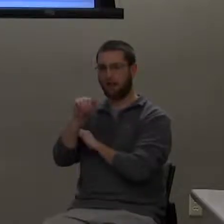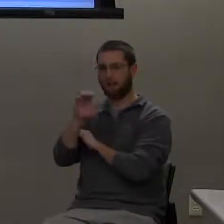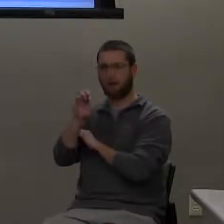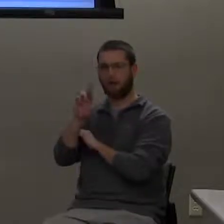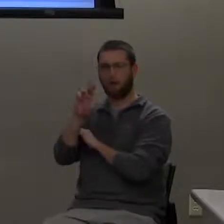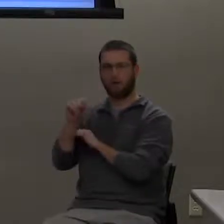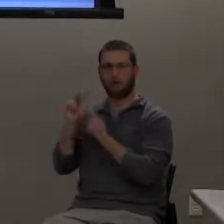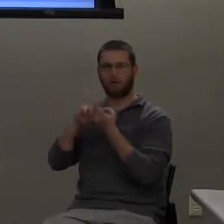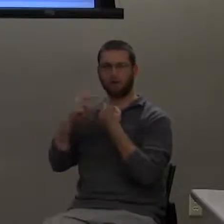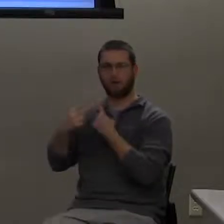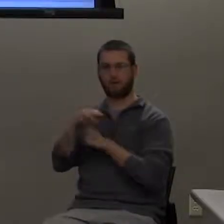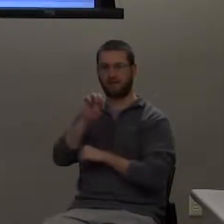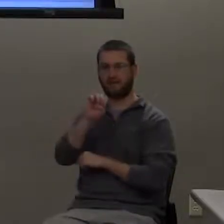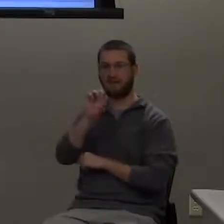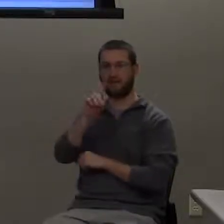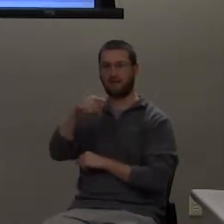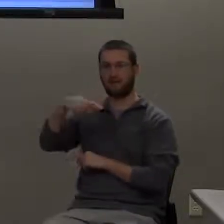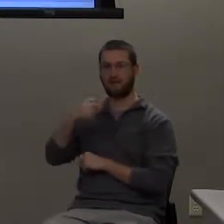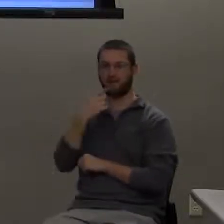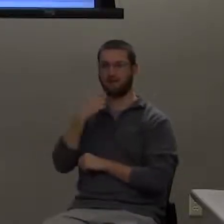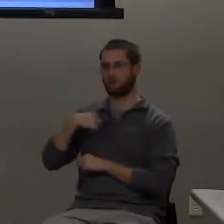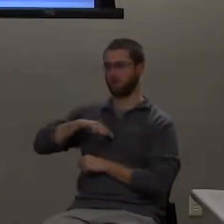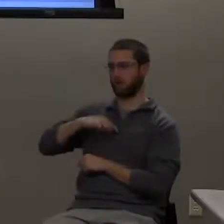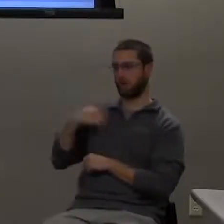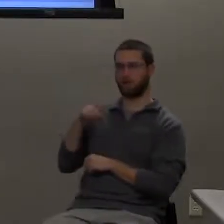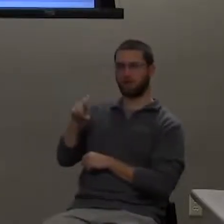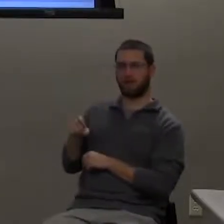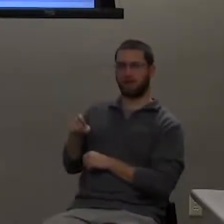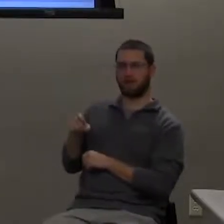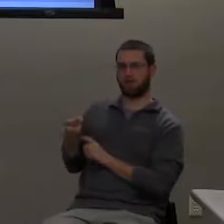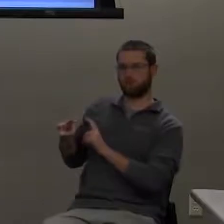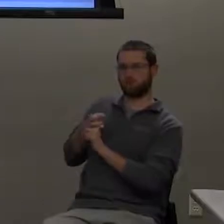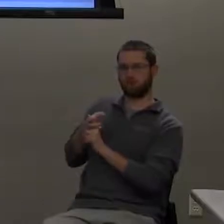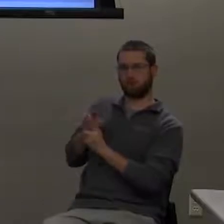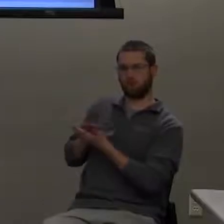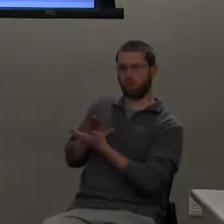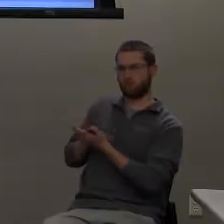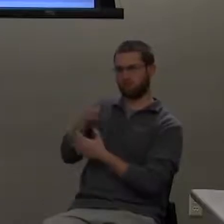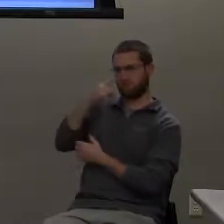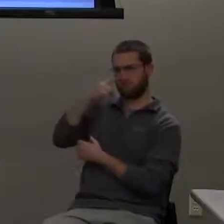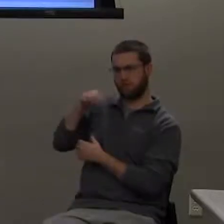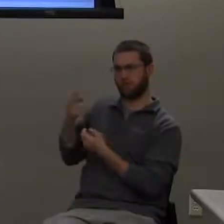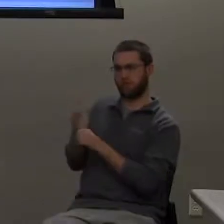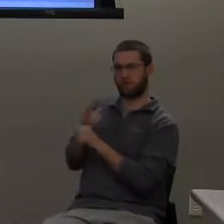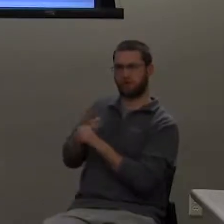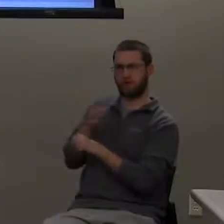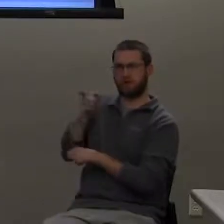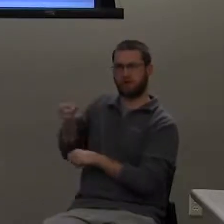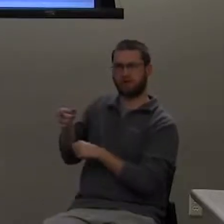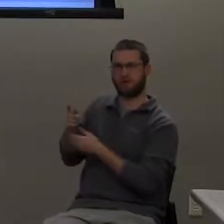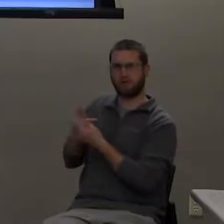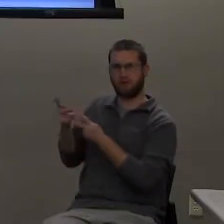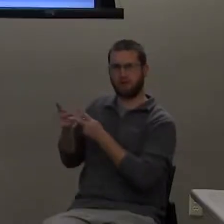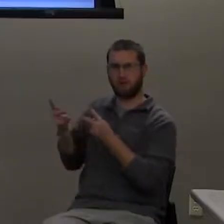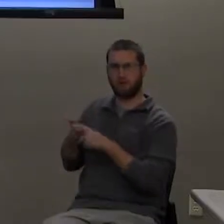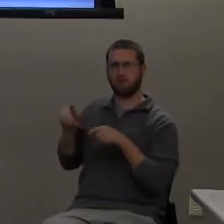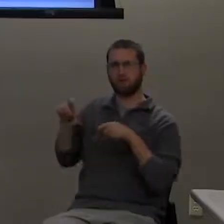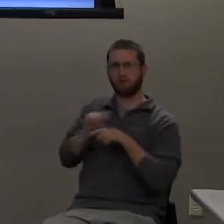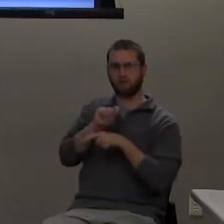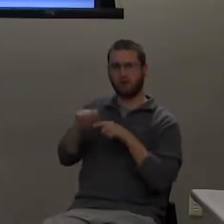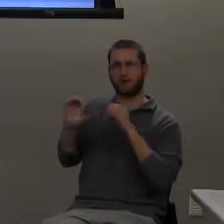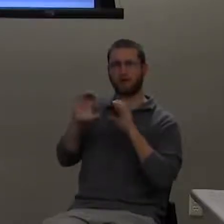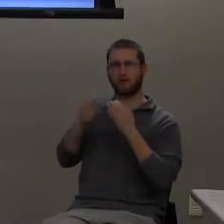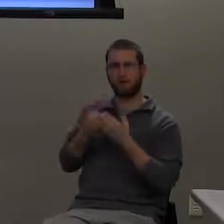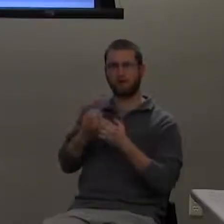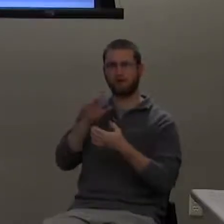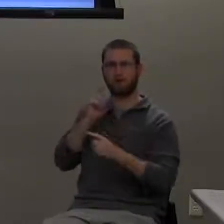EDP should be the one that says, hey, we have this need. Schools, can we use this facility to have these people meet this training class and